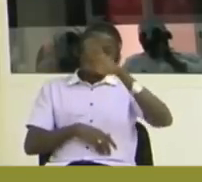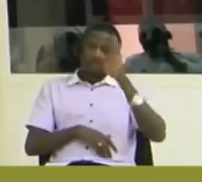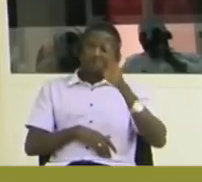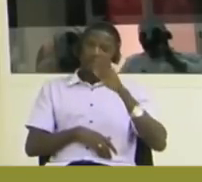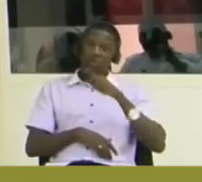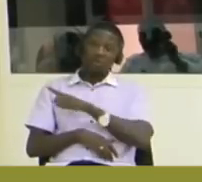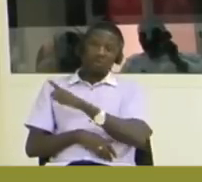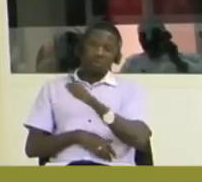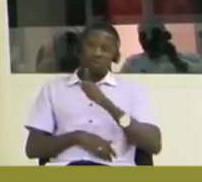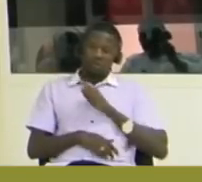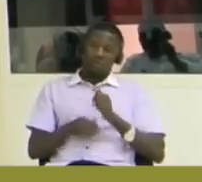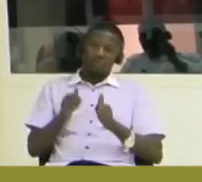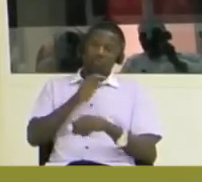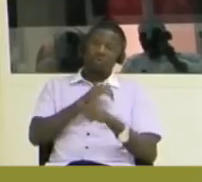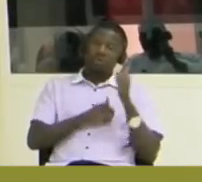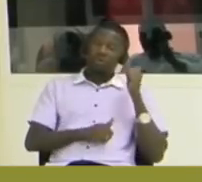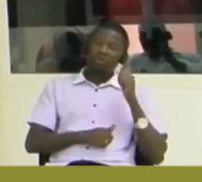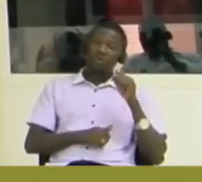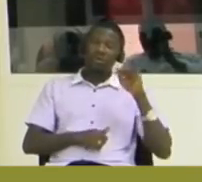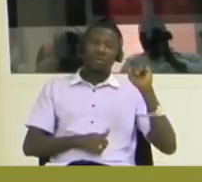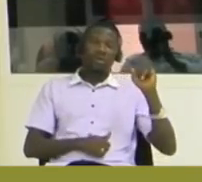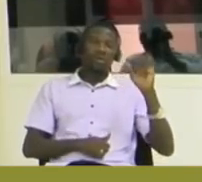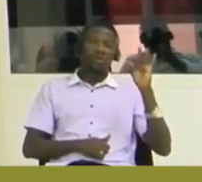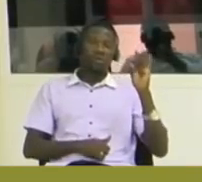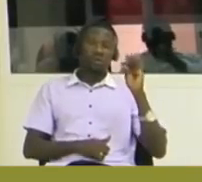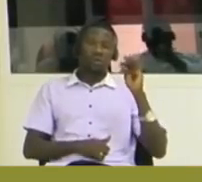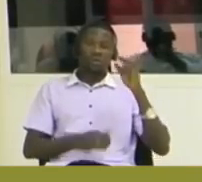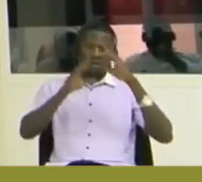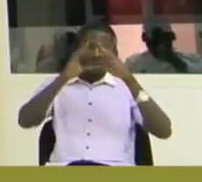went to Yankuba Toure's house